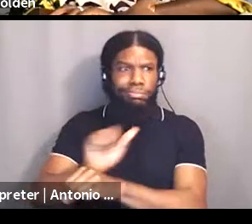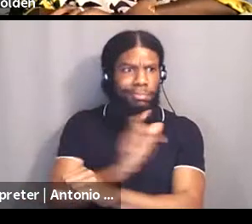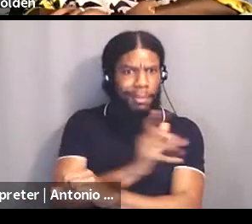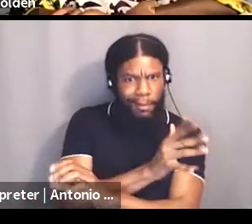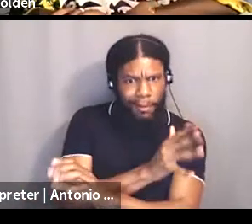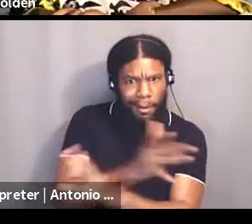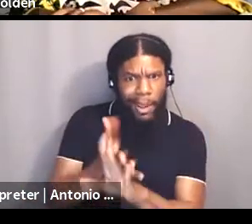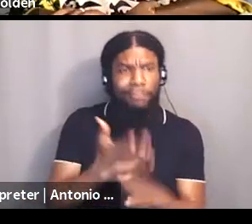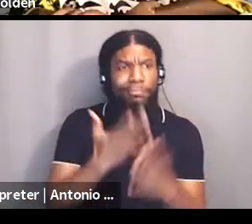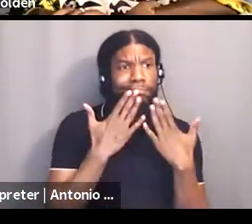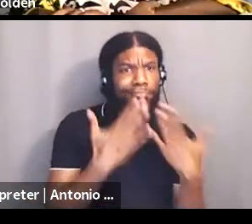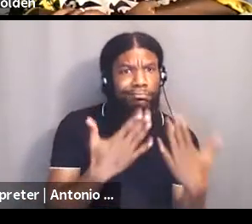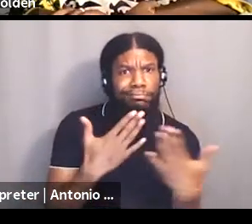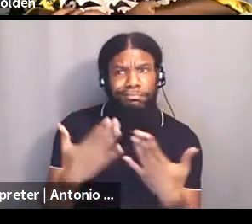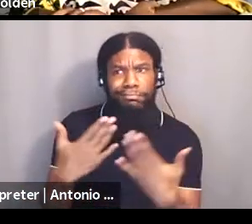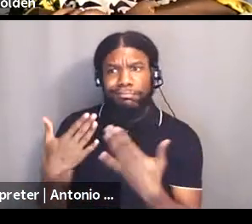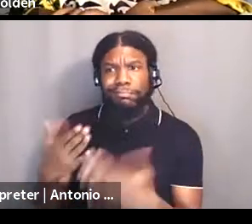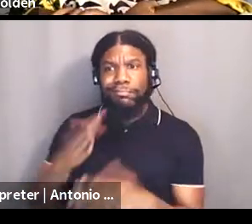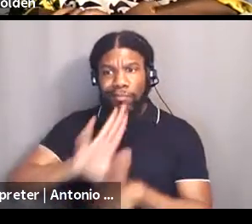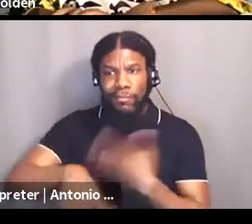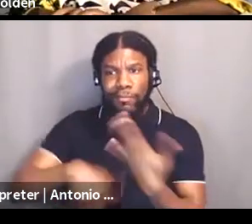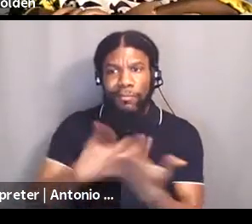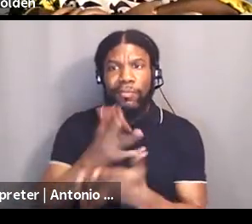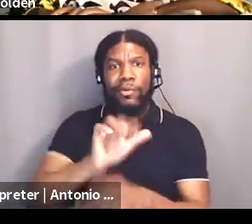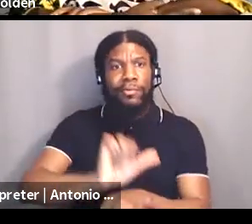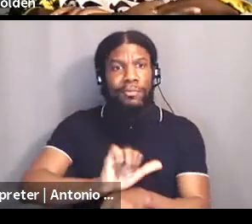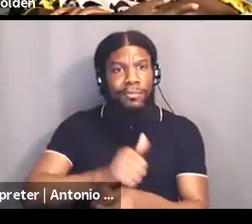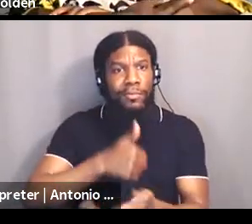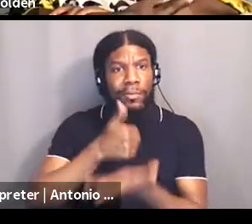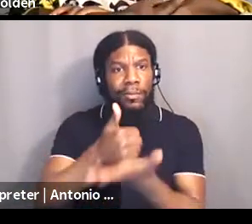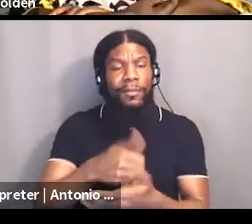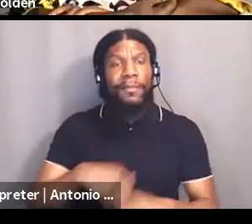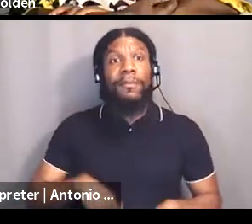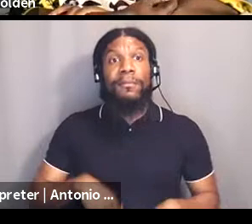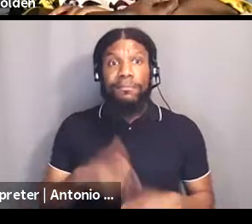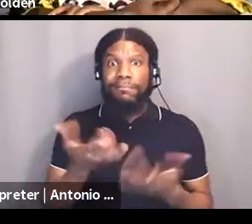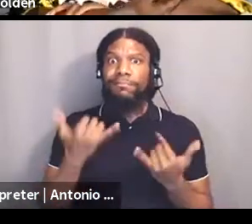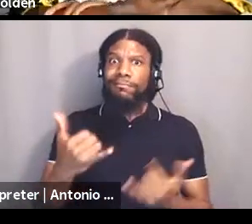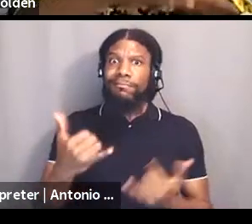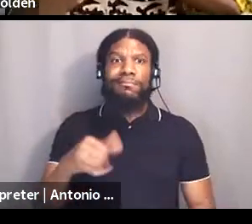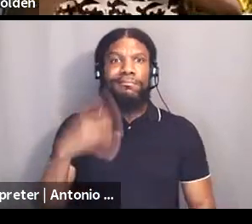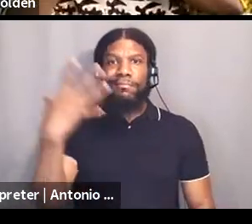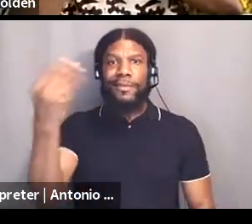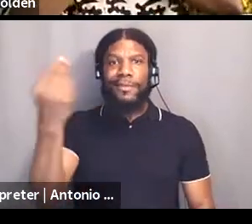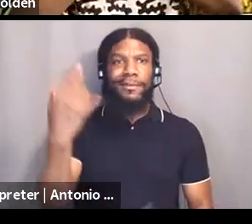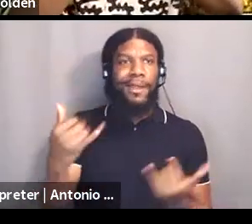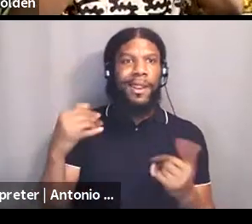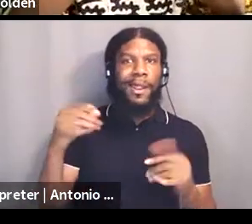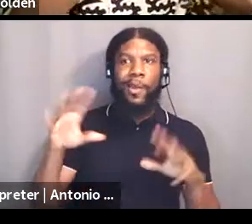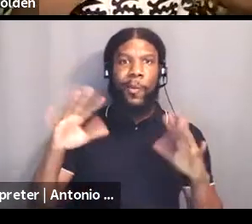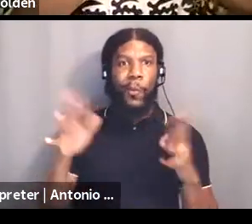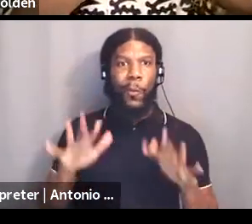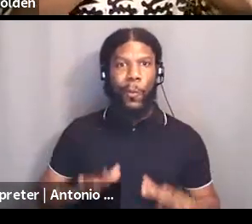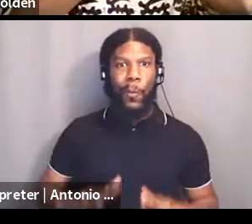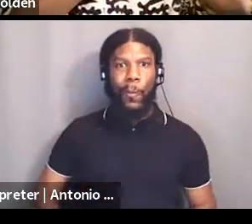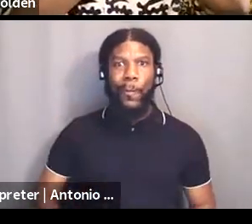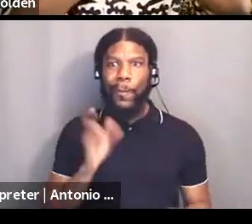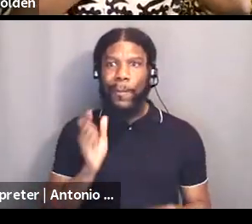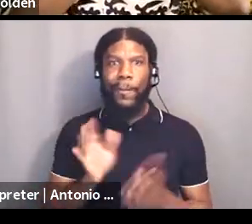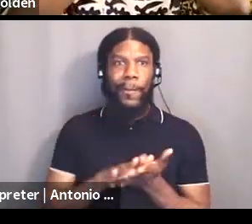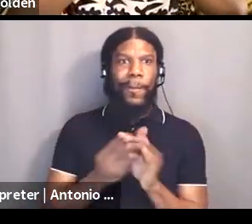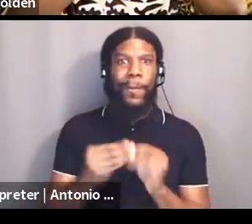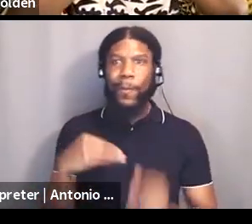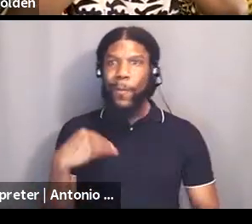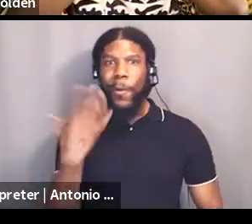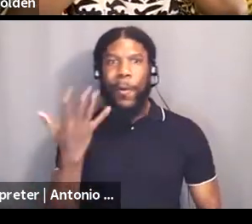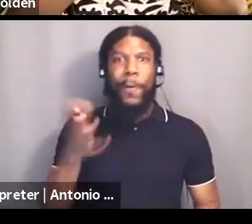Matthew Mann, Michael Jones, and Nim Barshad. Given that the weather has warmed up, because I think we are all slowly melting in our respective spaces, mm-hmm.